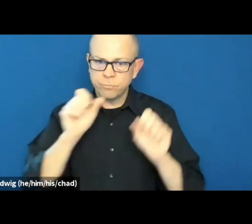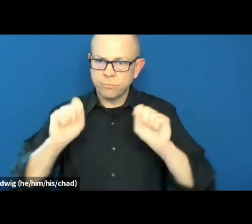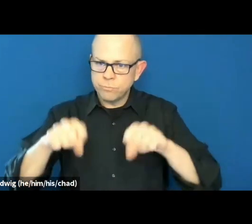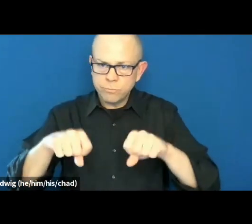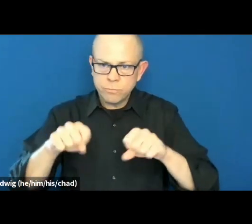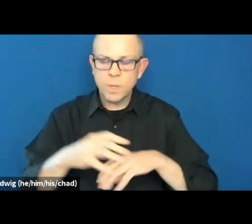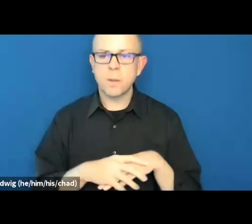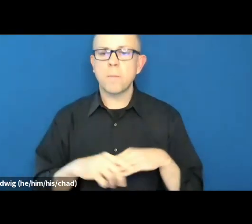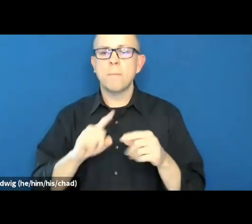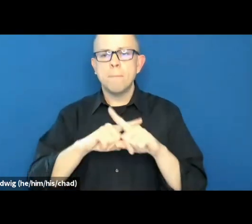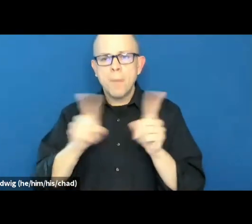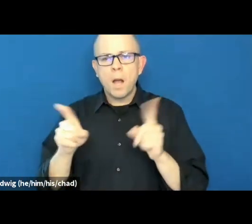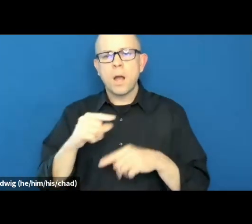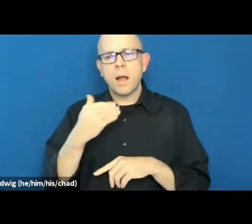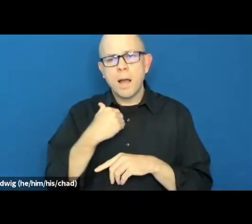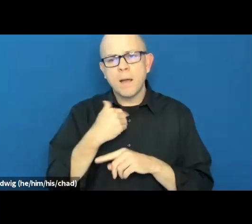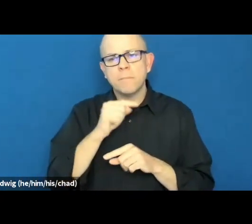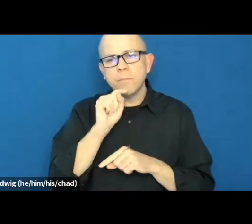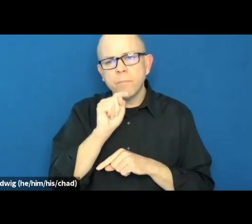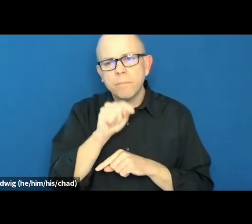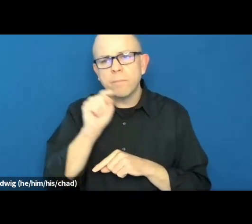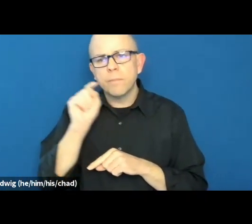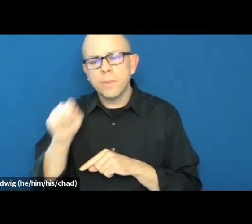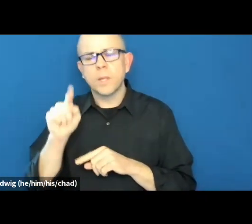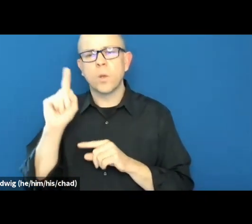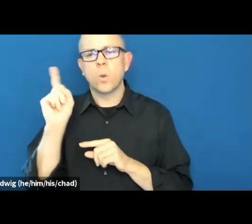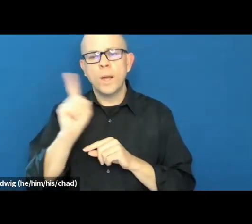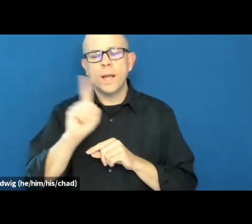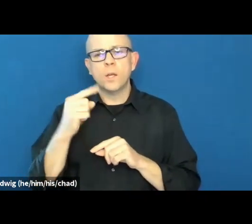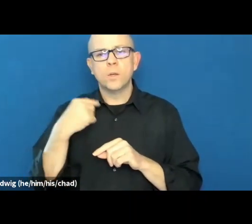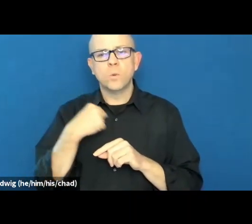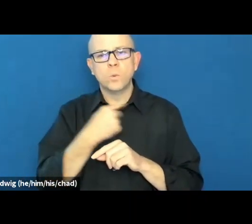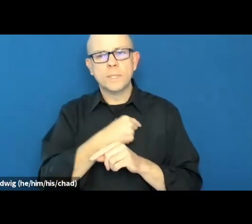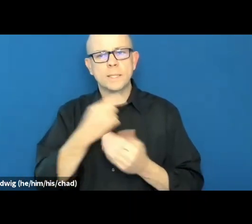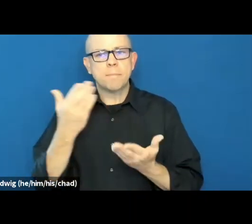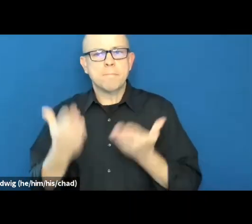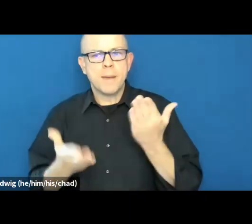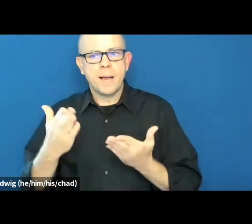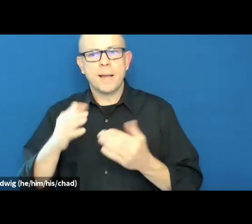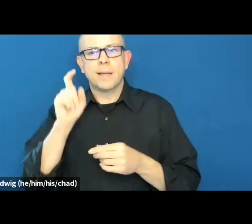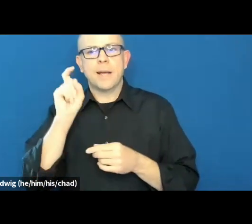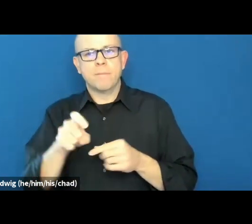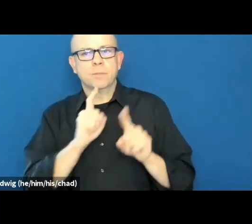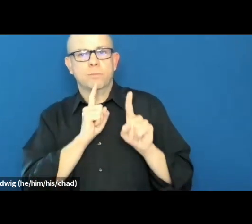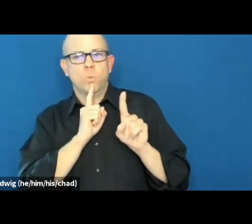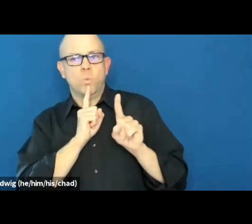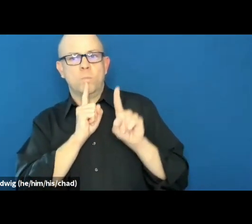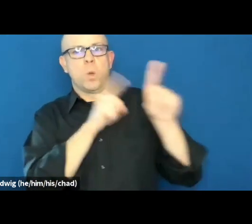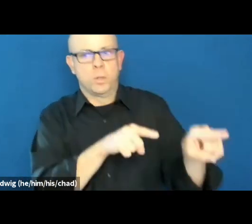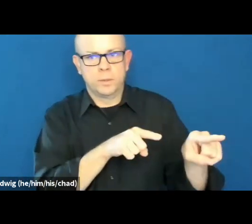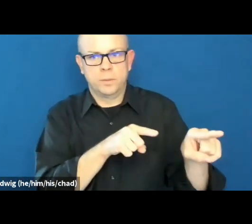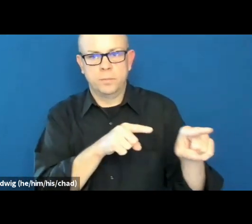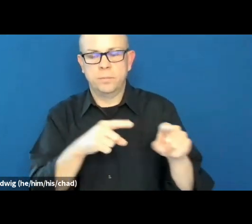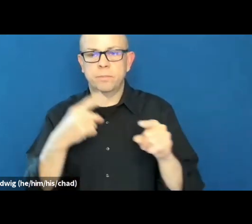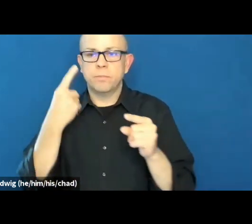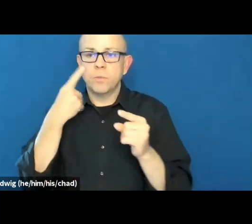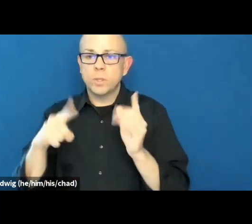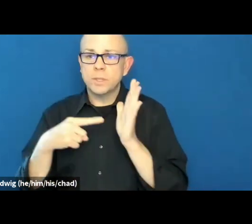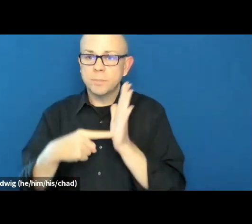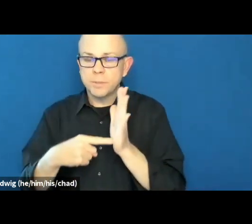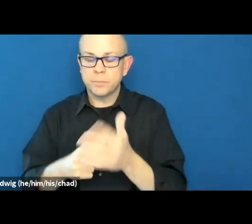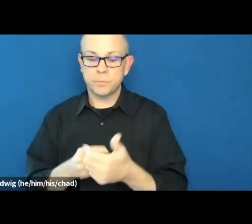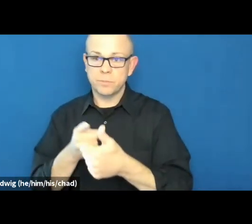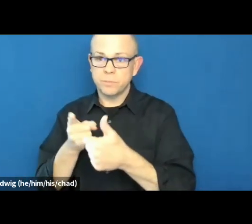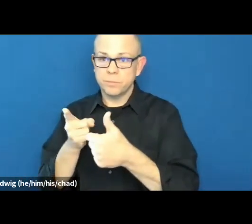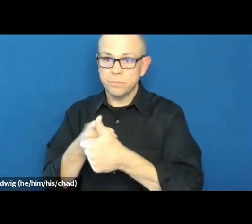We will not disclose any information about crimes that have occurred at all. However, there are certain things